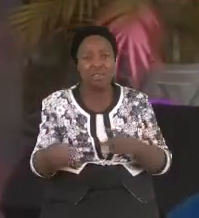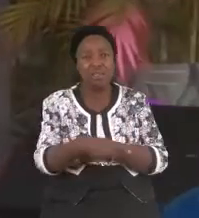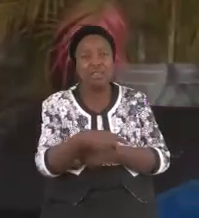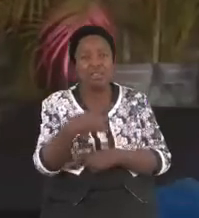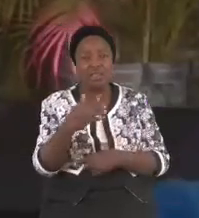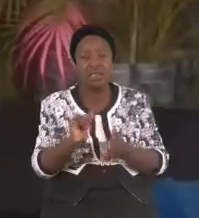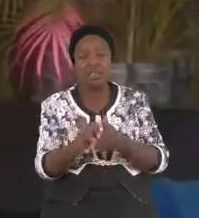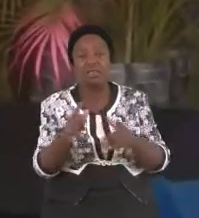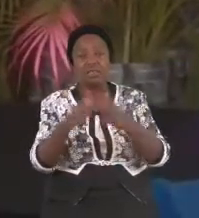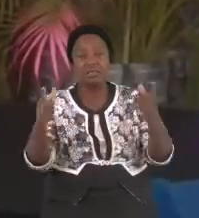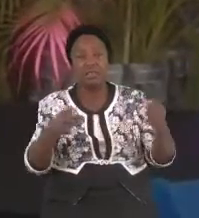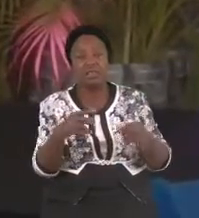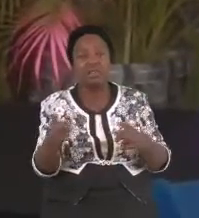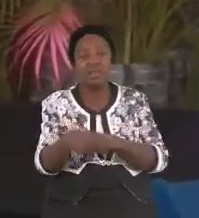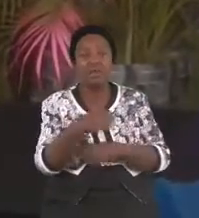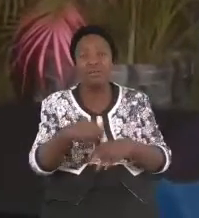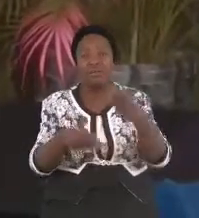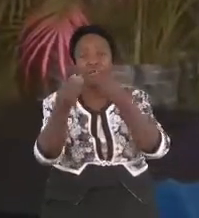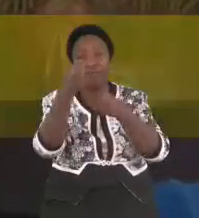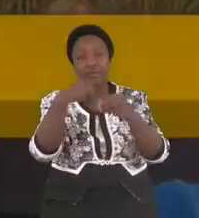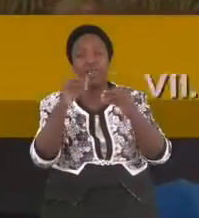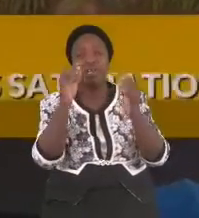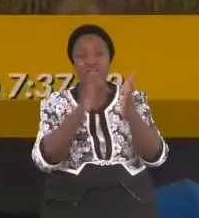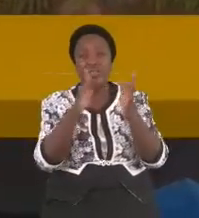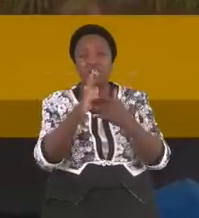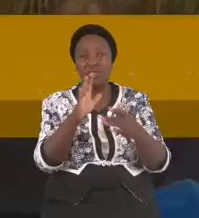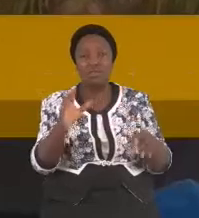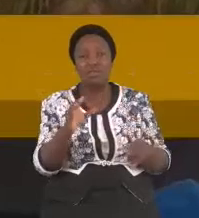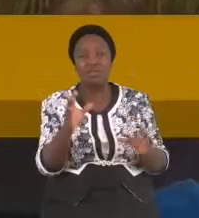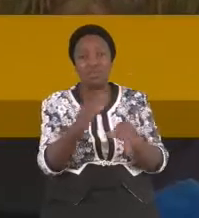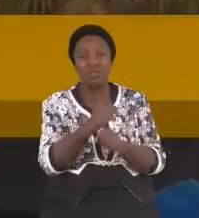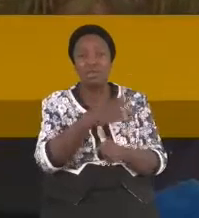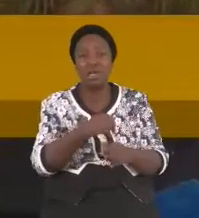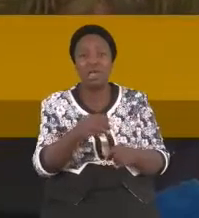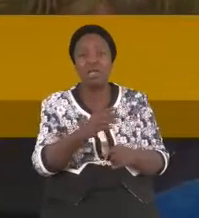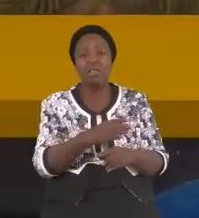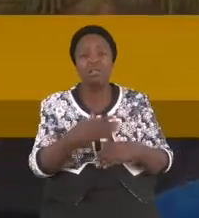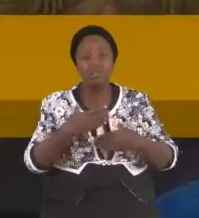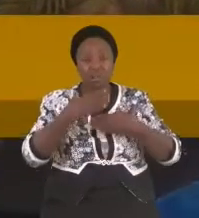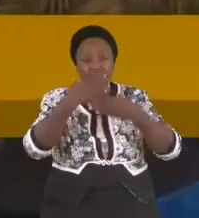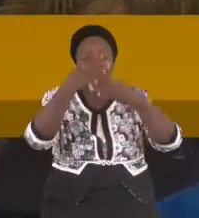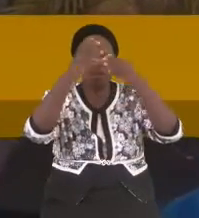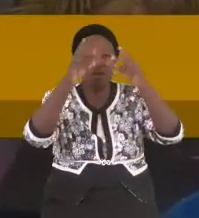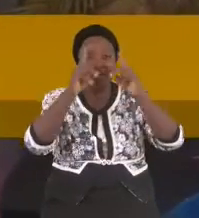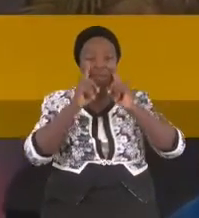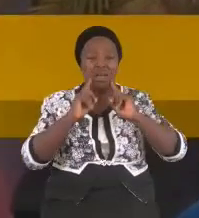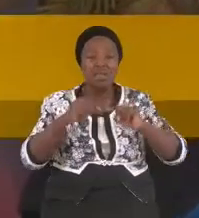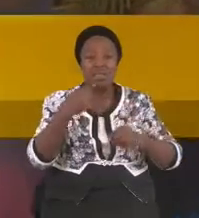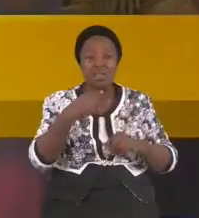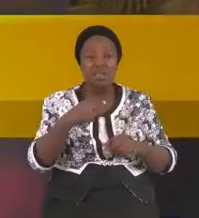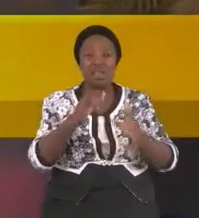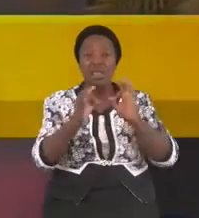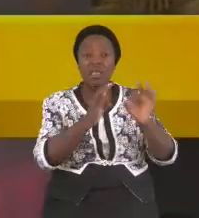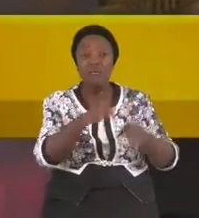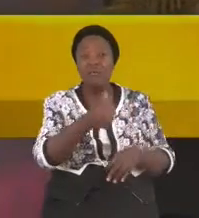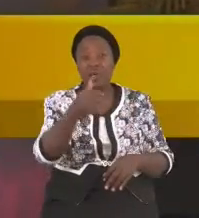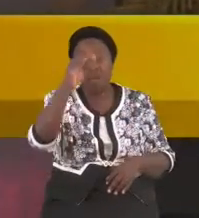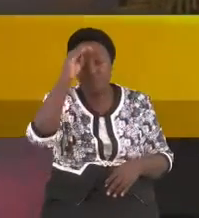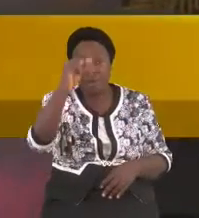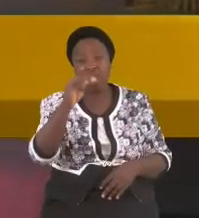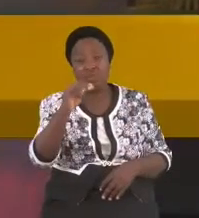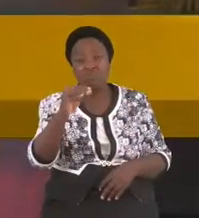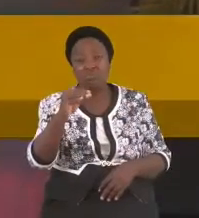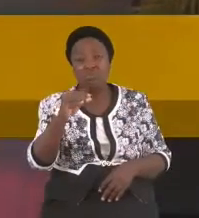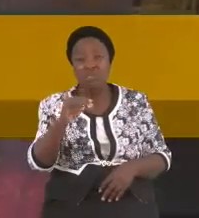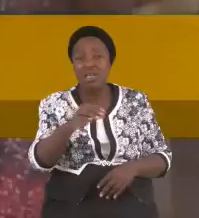feast jesus chilled and cried saying if any man no partiality if